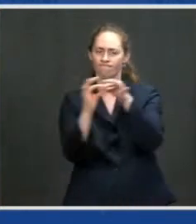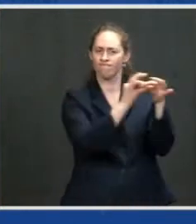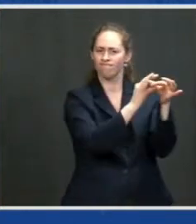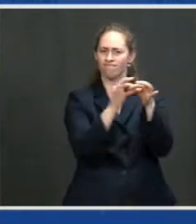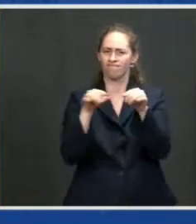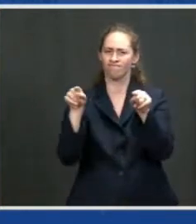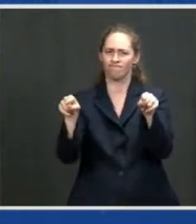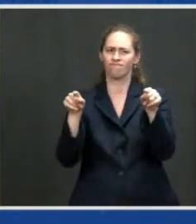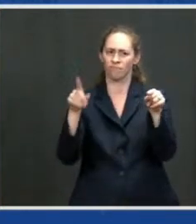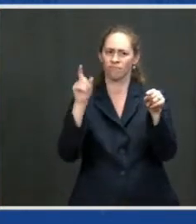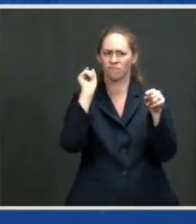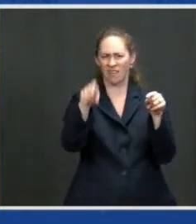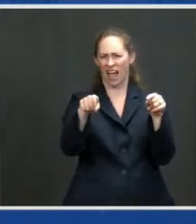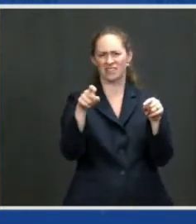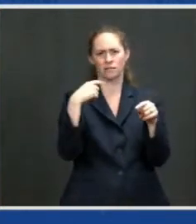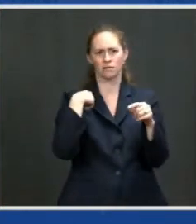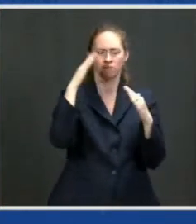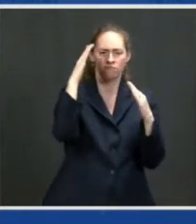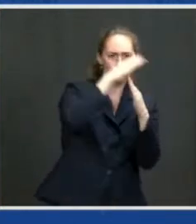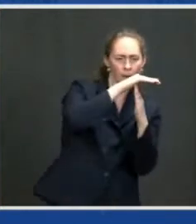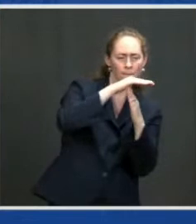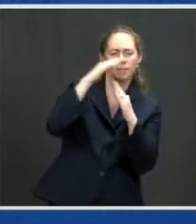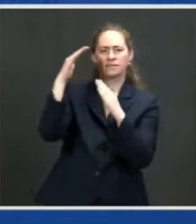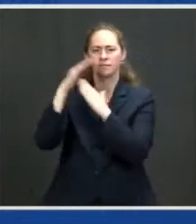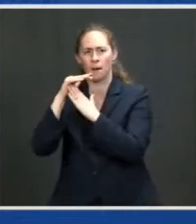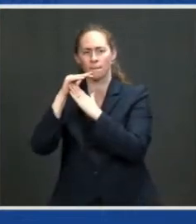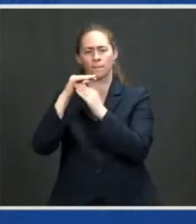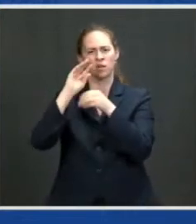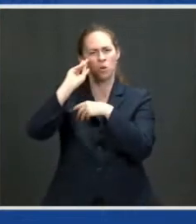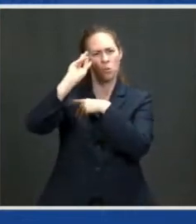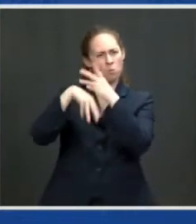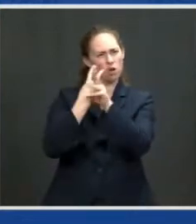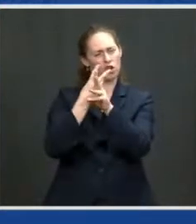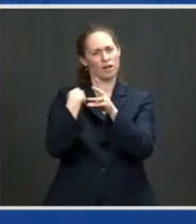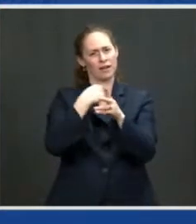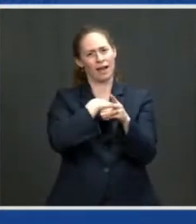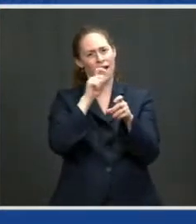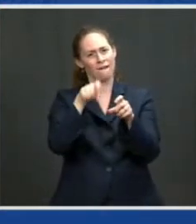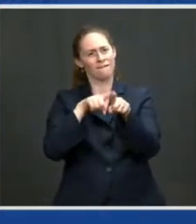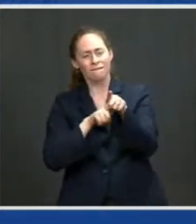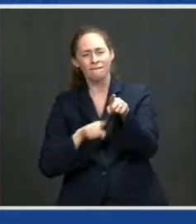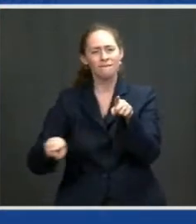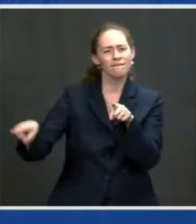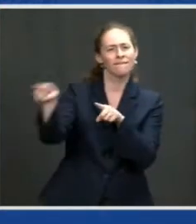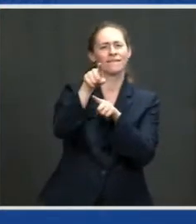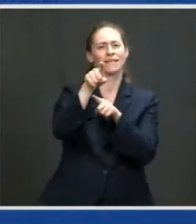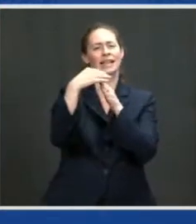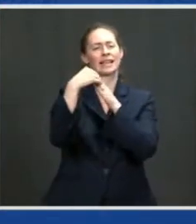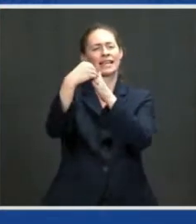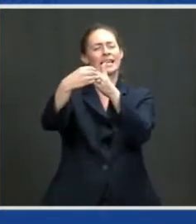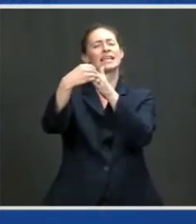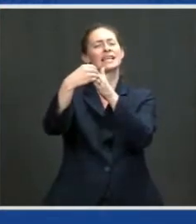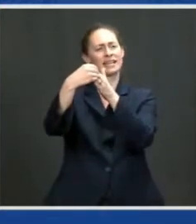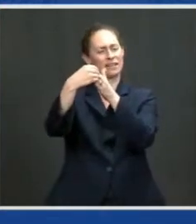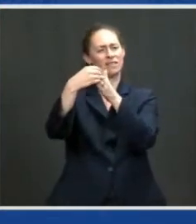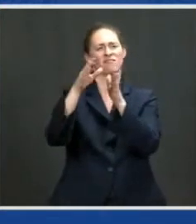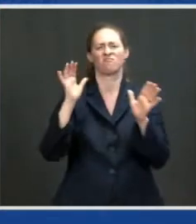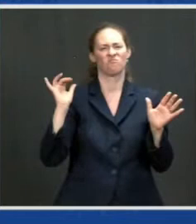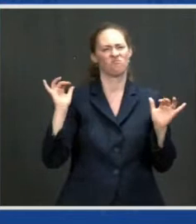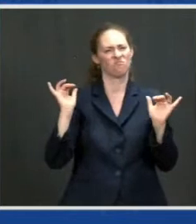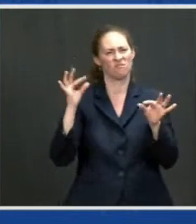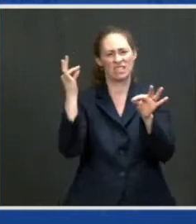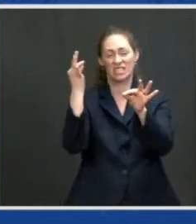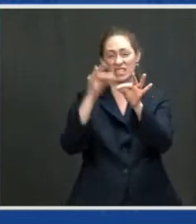be number one in the world to lead the world in the 21st century. It's a simple proposition.